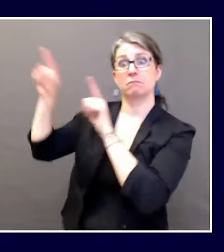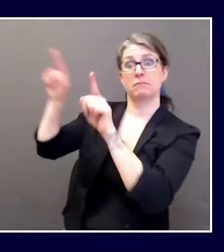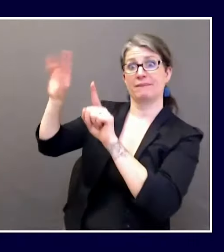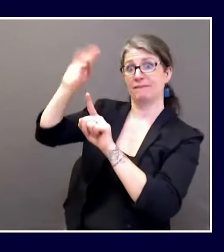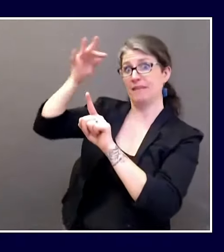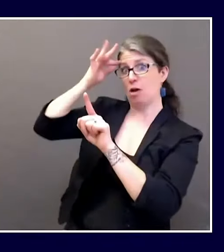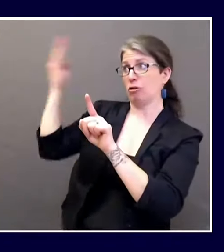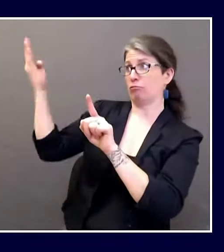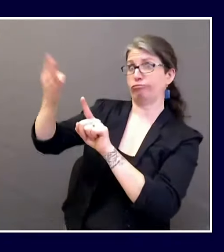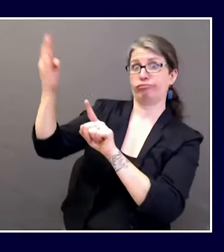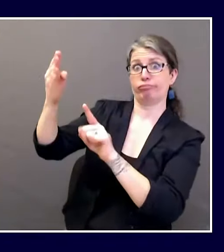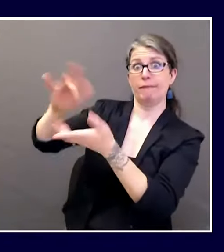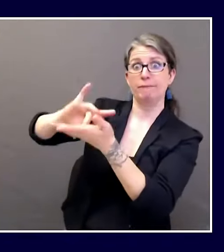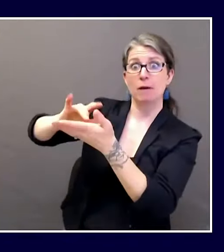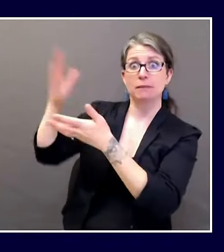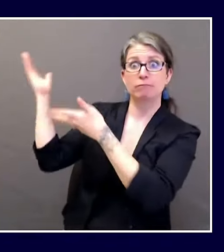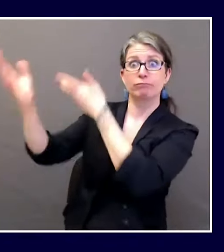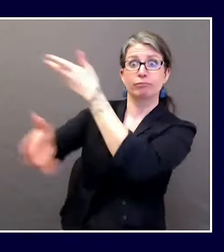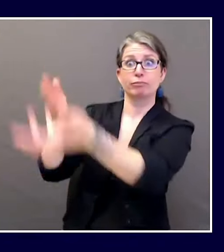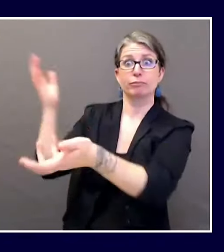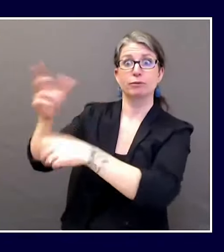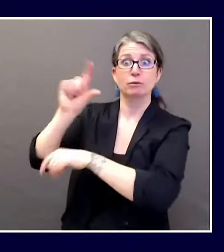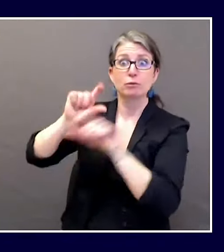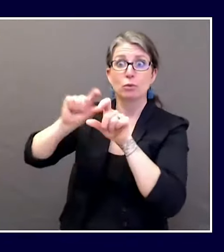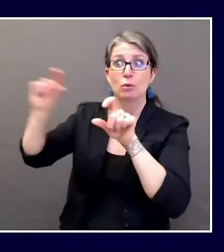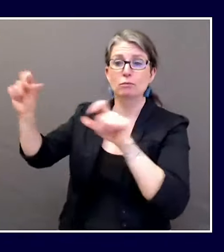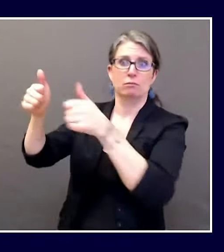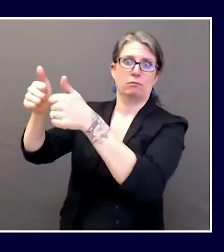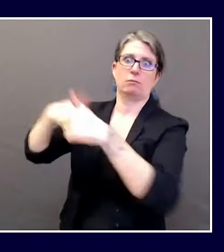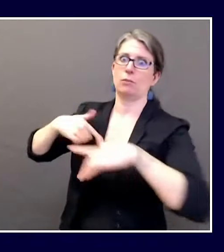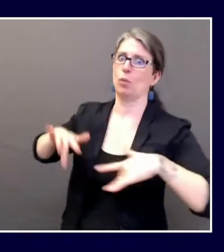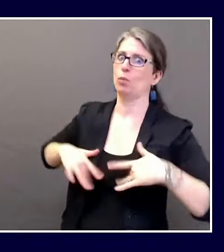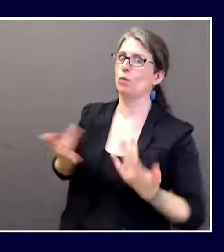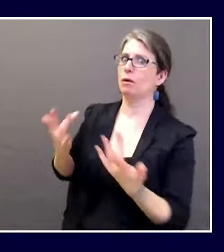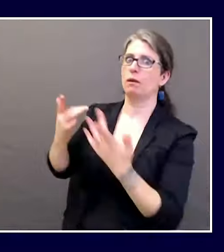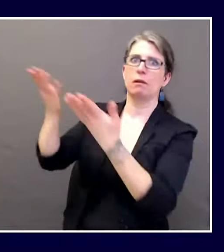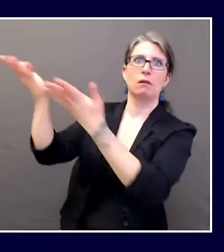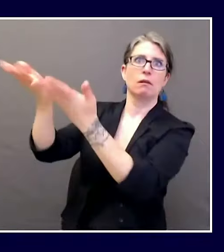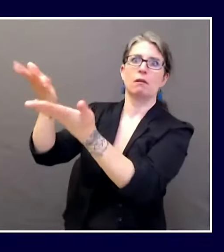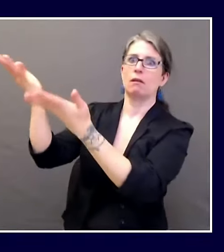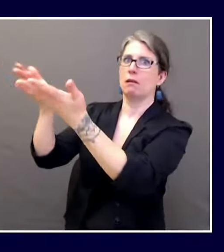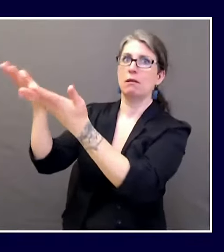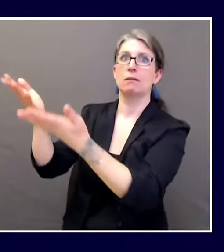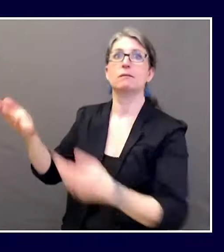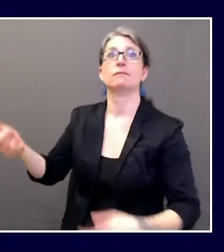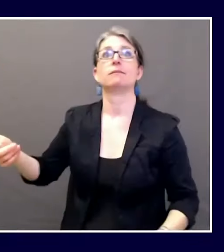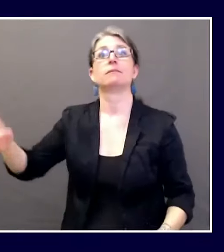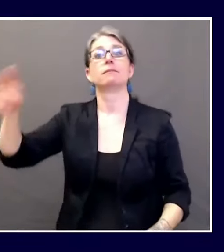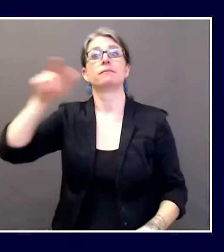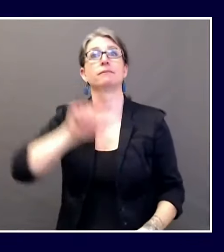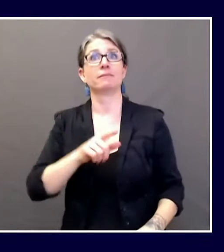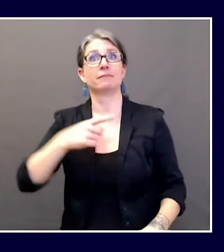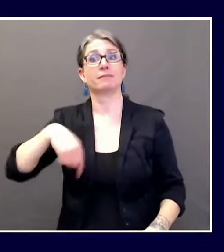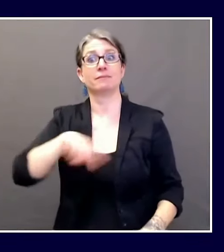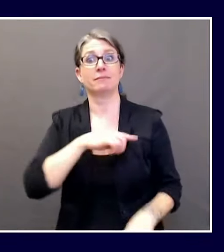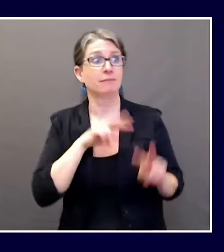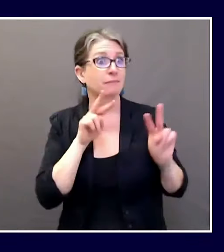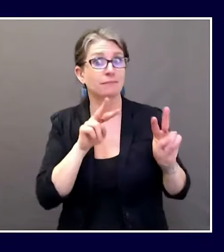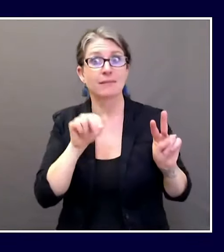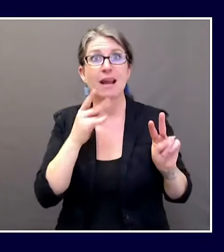have, and we're thinking about what other partners we can bring on as well to broaden the access to vaccine to as many places in the